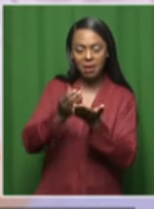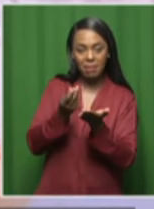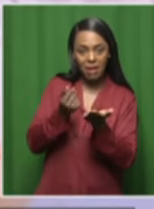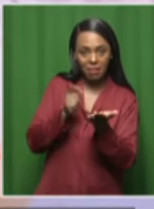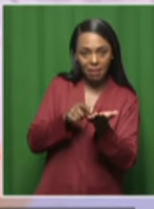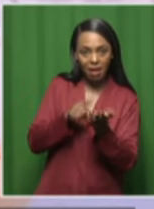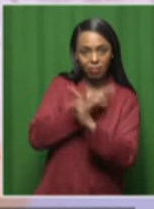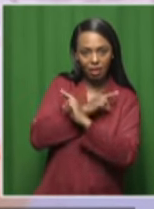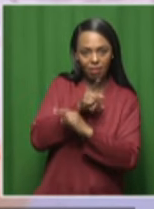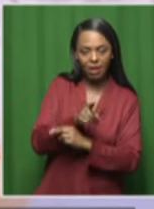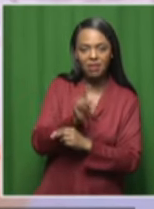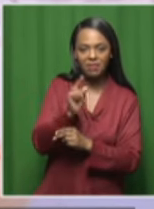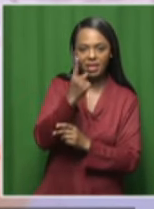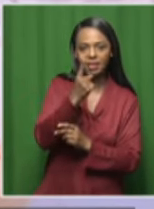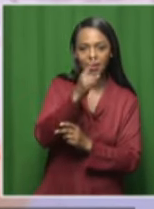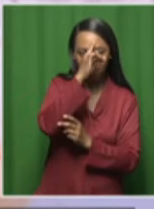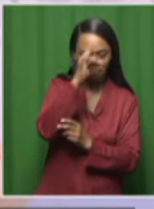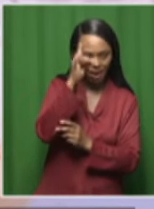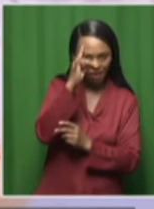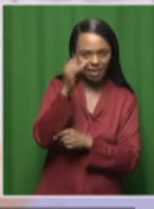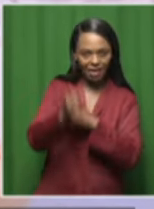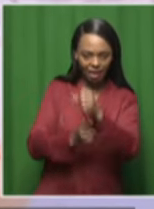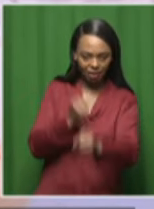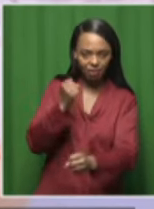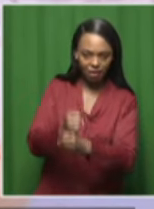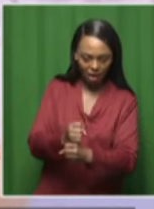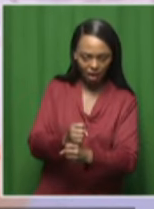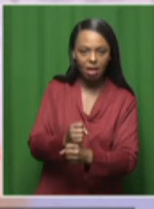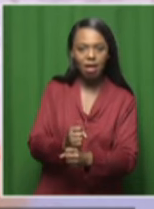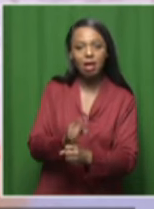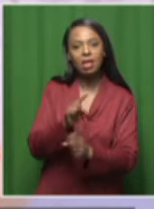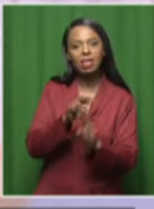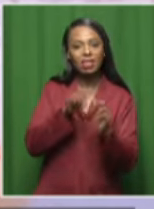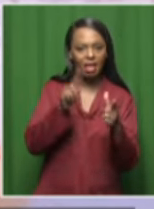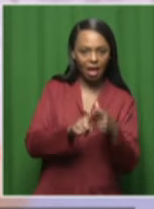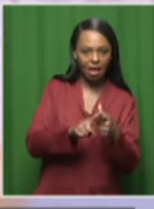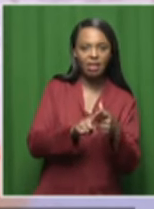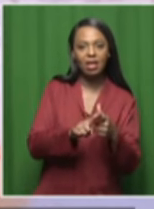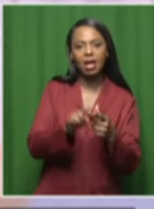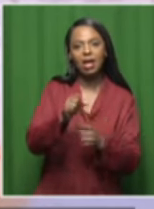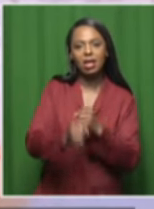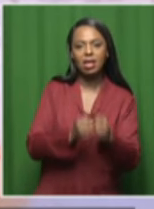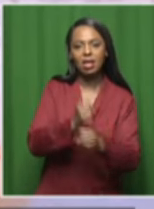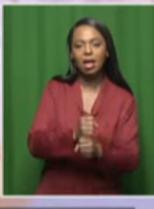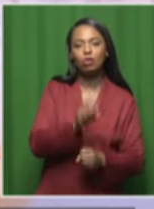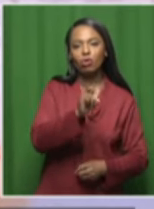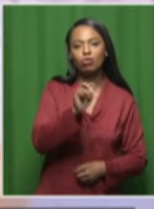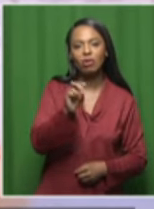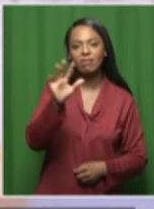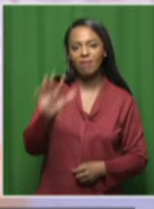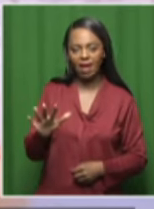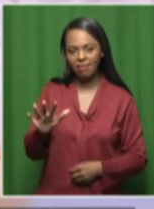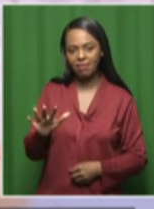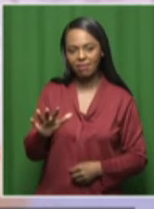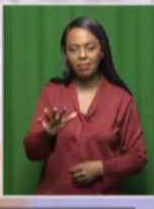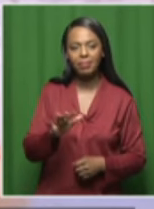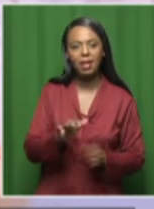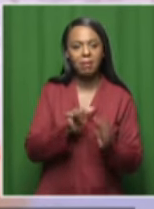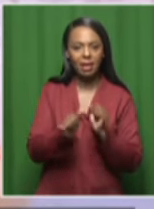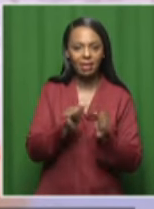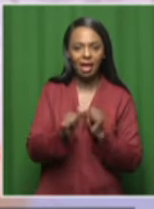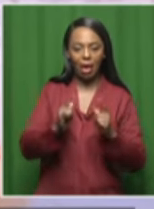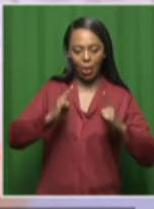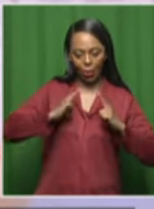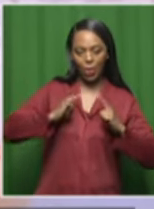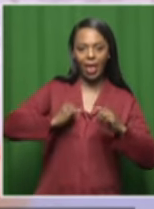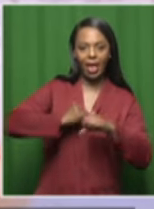on the 1st of March next year, instead of the 1st of March the following year, that's 2025. Treasury had initially decided to